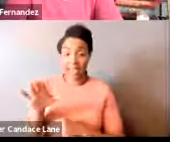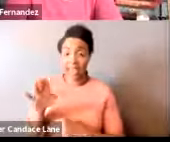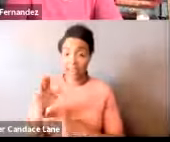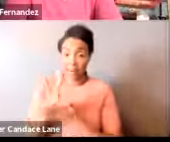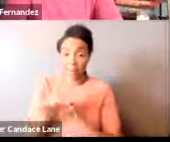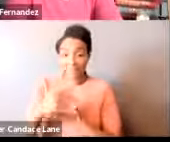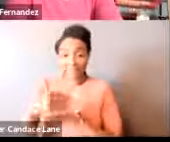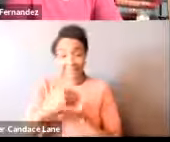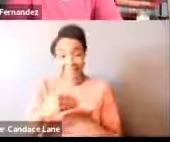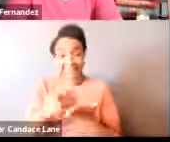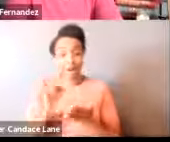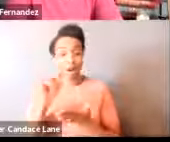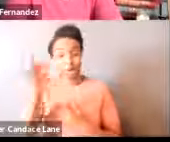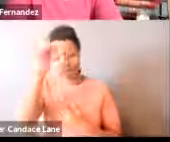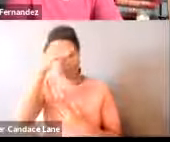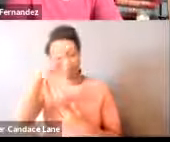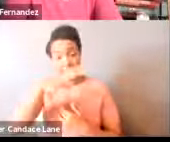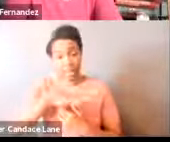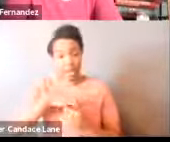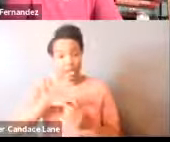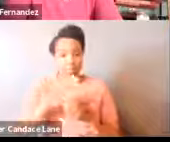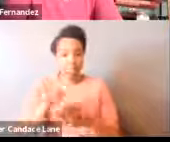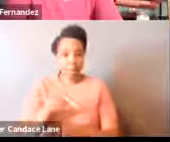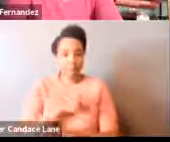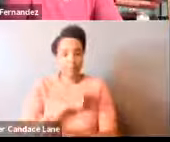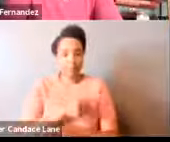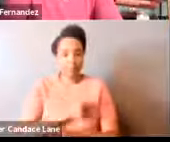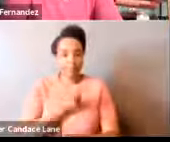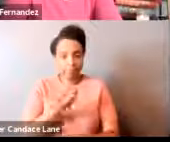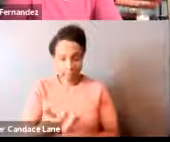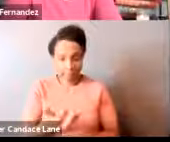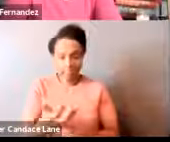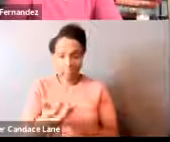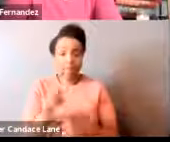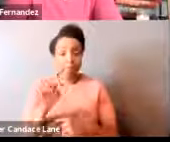And I was assigned just to write a haiku.